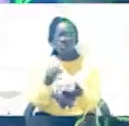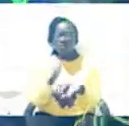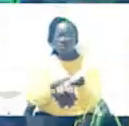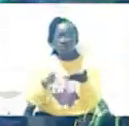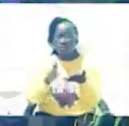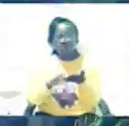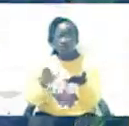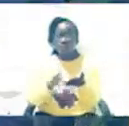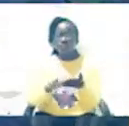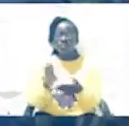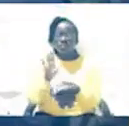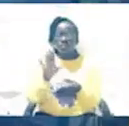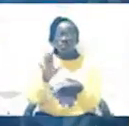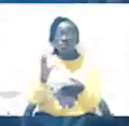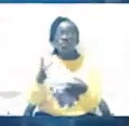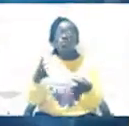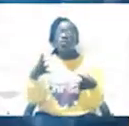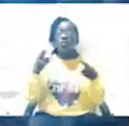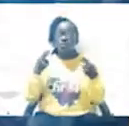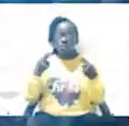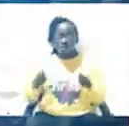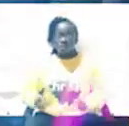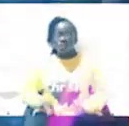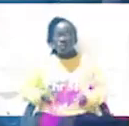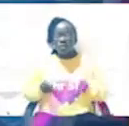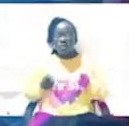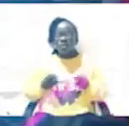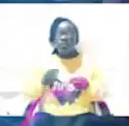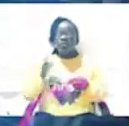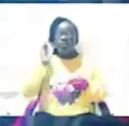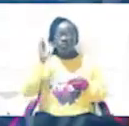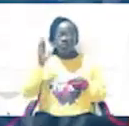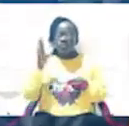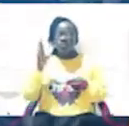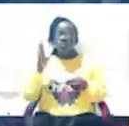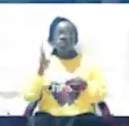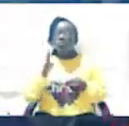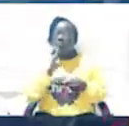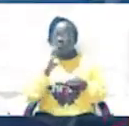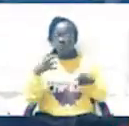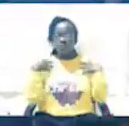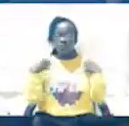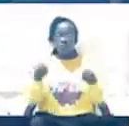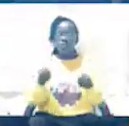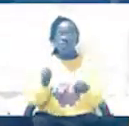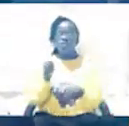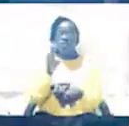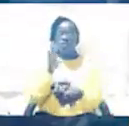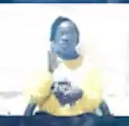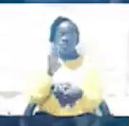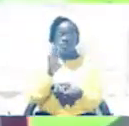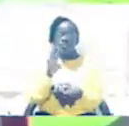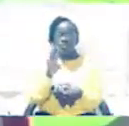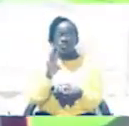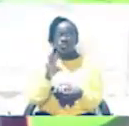Your health will be restored. Your dignity will come back.